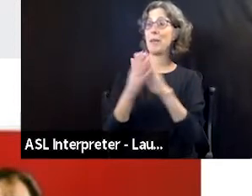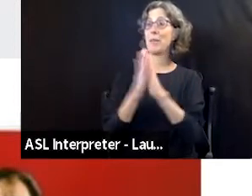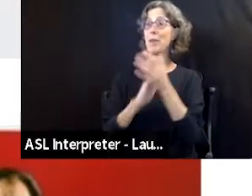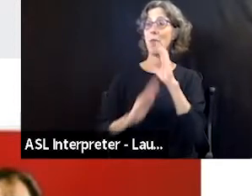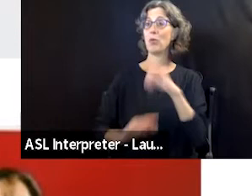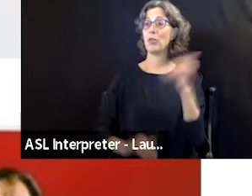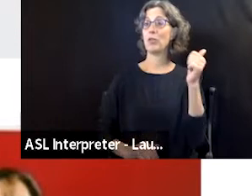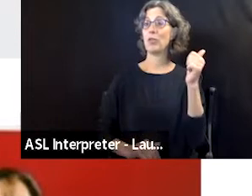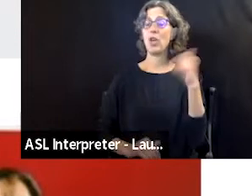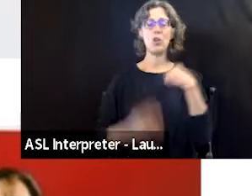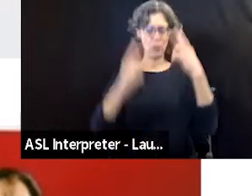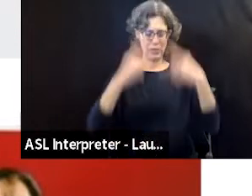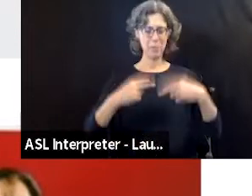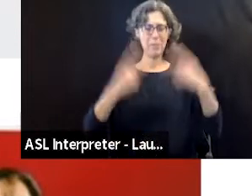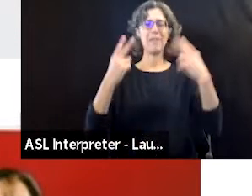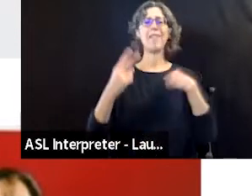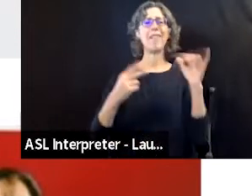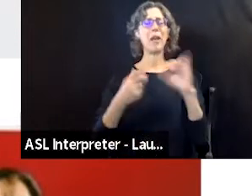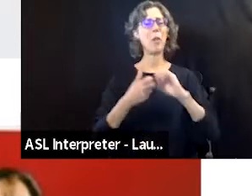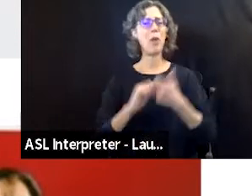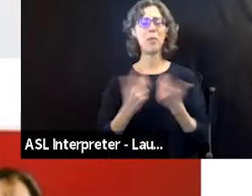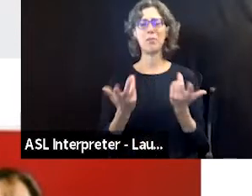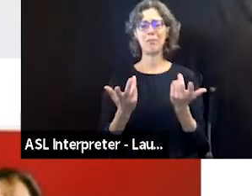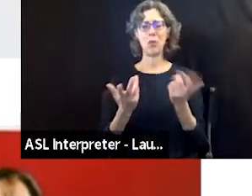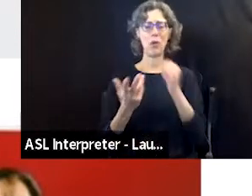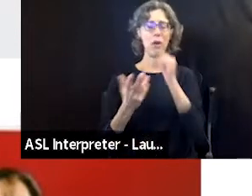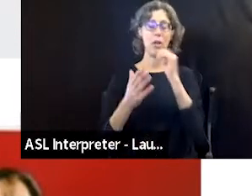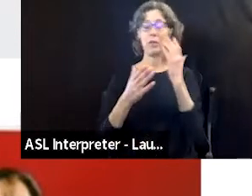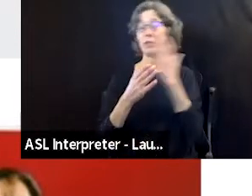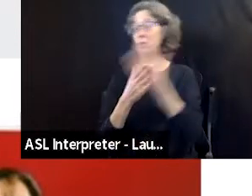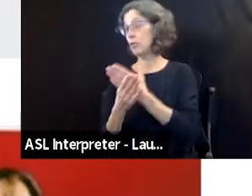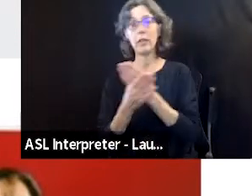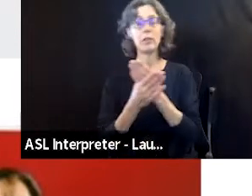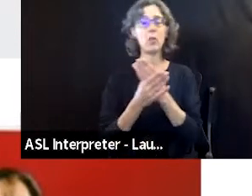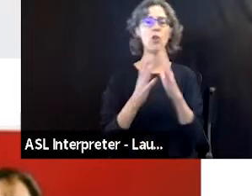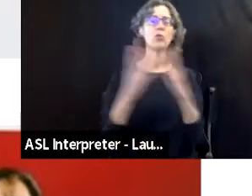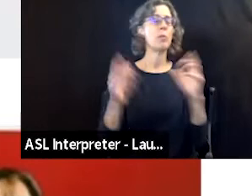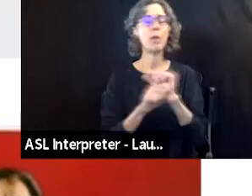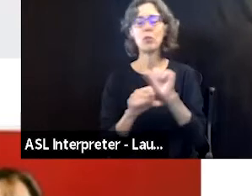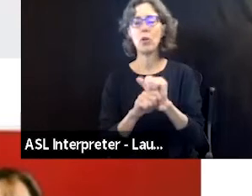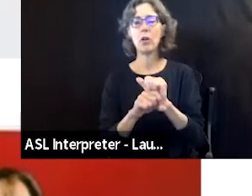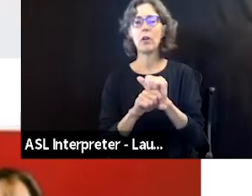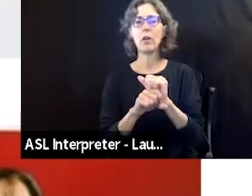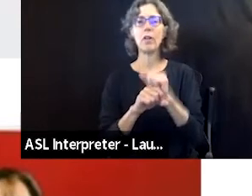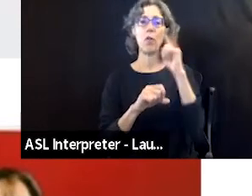You see me as a problem or as a distraction or too much work for you and other students.